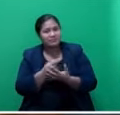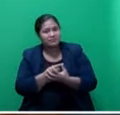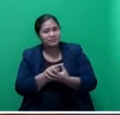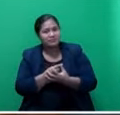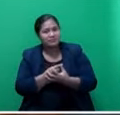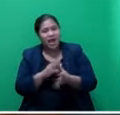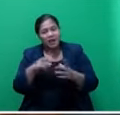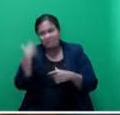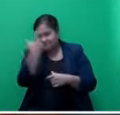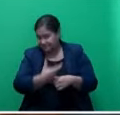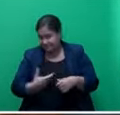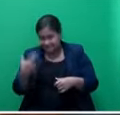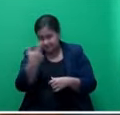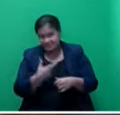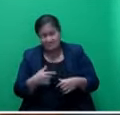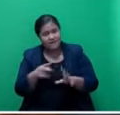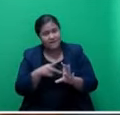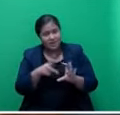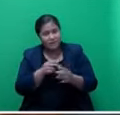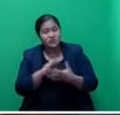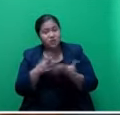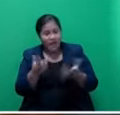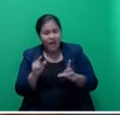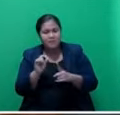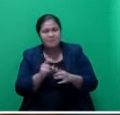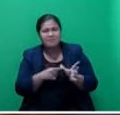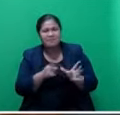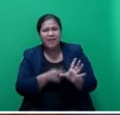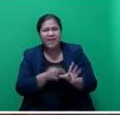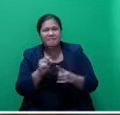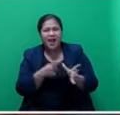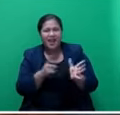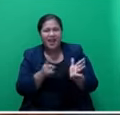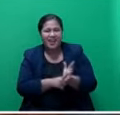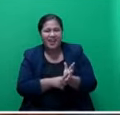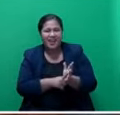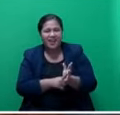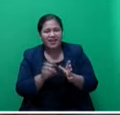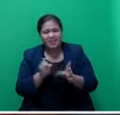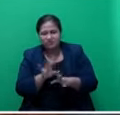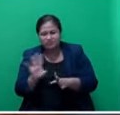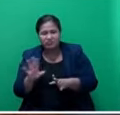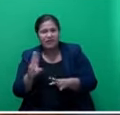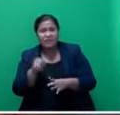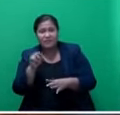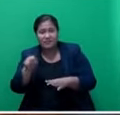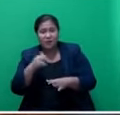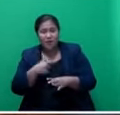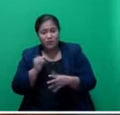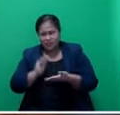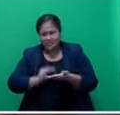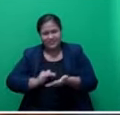global payment platforms like PayPal have pulled out from Pornhub because of the increasing violence depicted in the videos